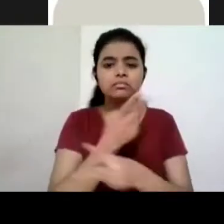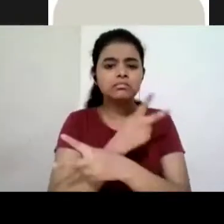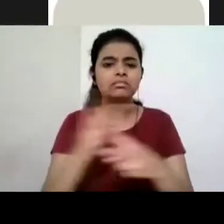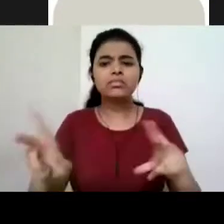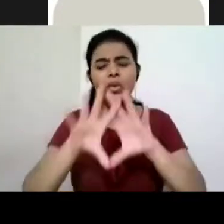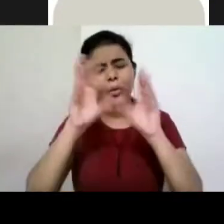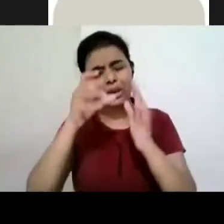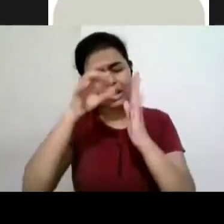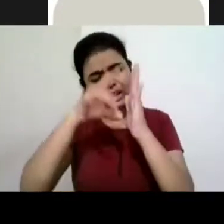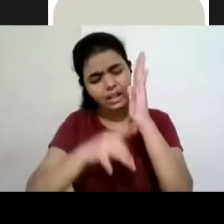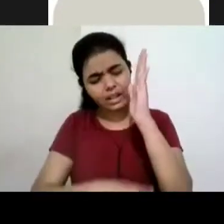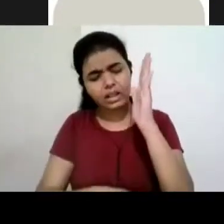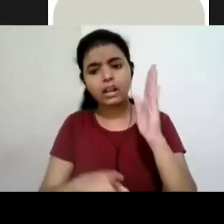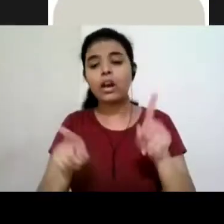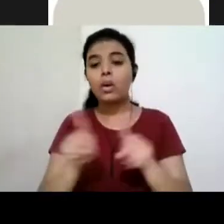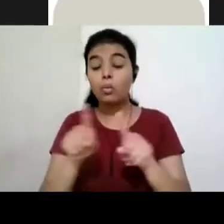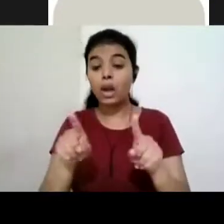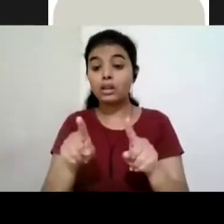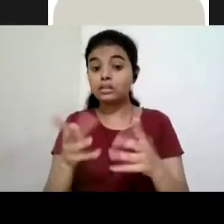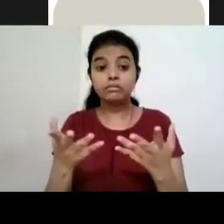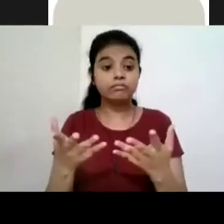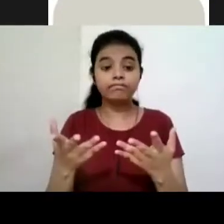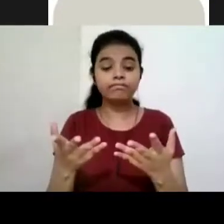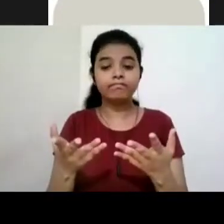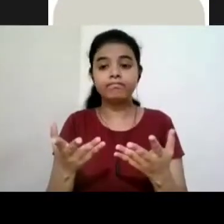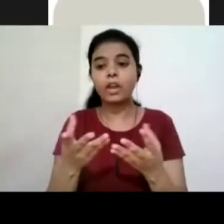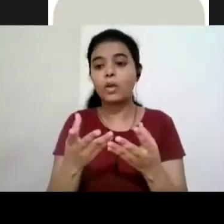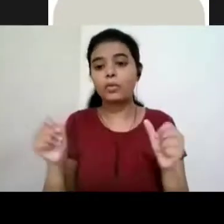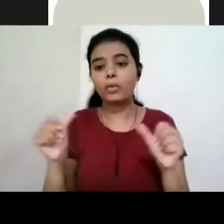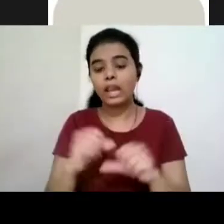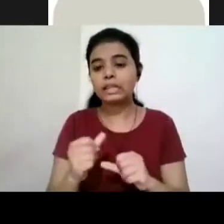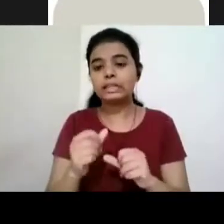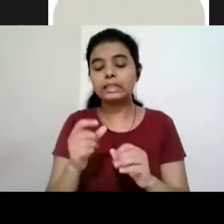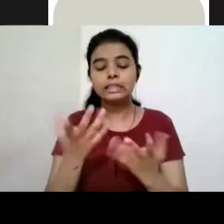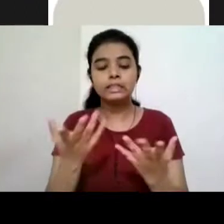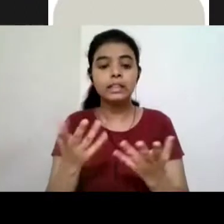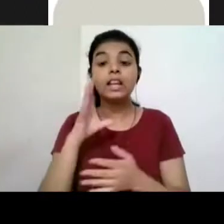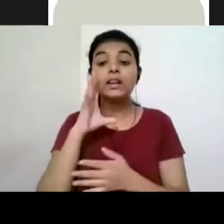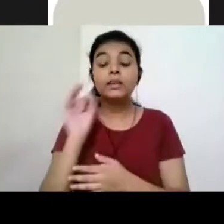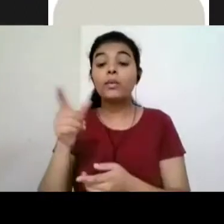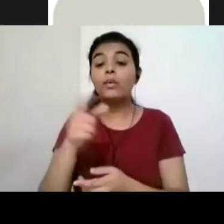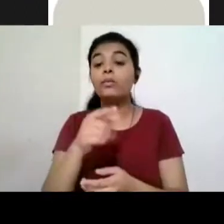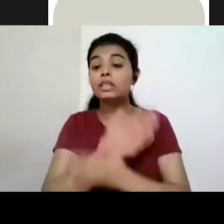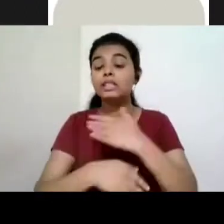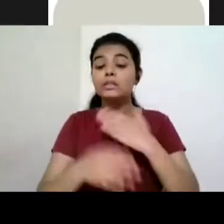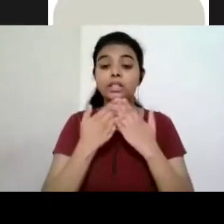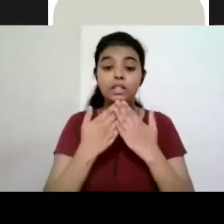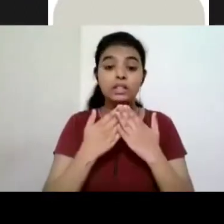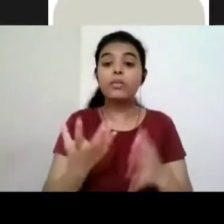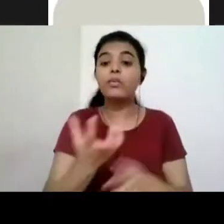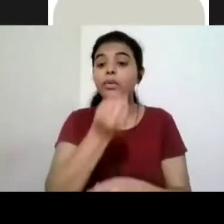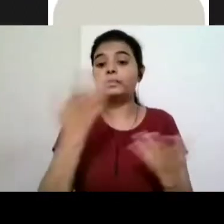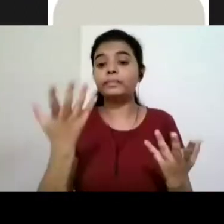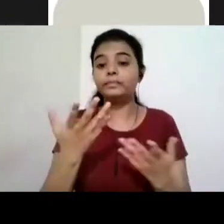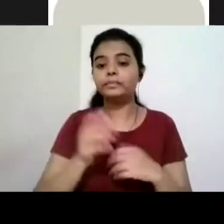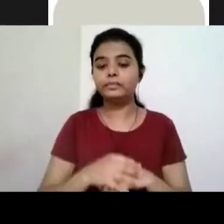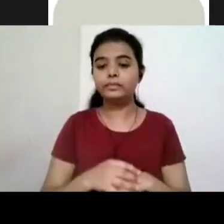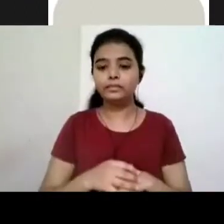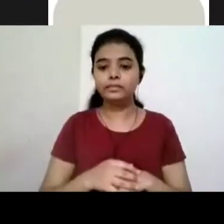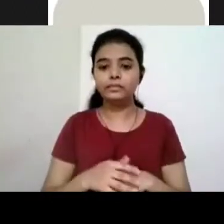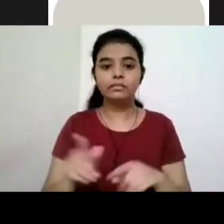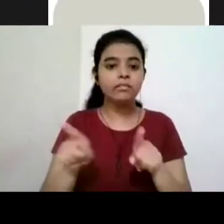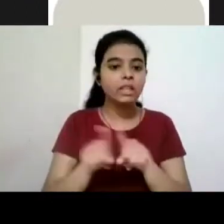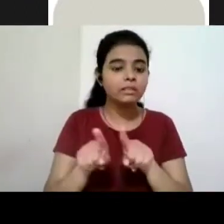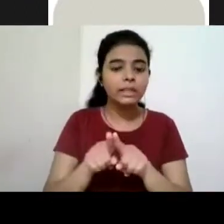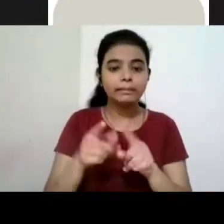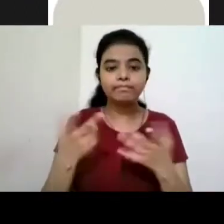that they kind of are given any sort of space. In contrast, what you find in disability studies is that you are, by the very